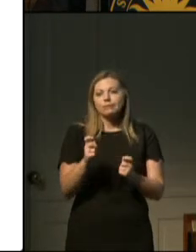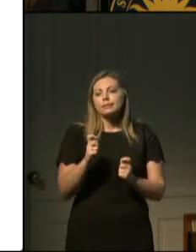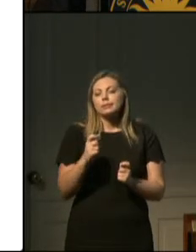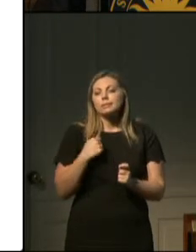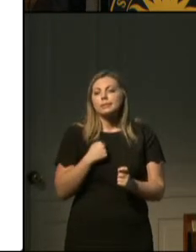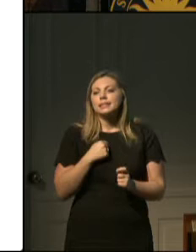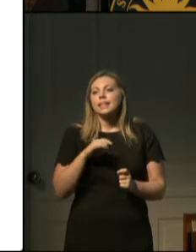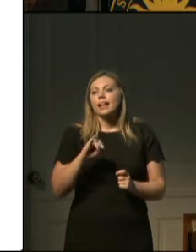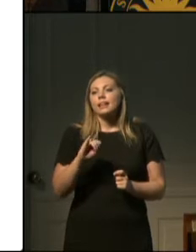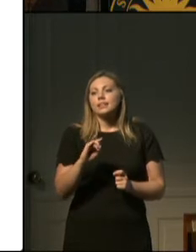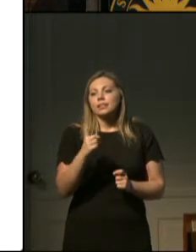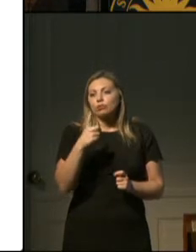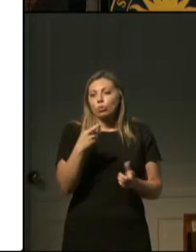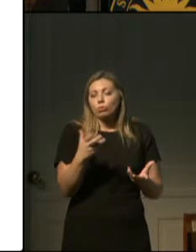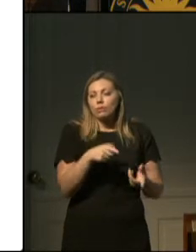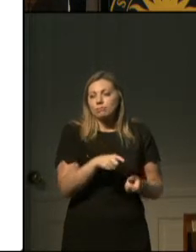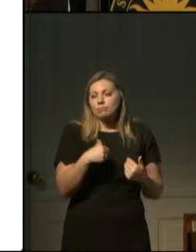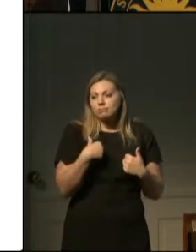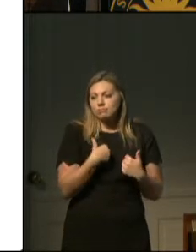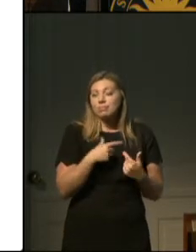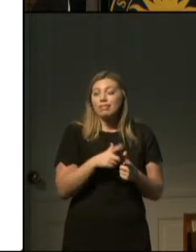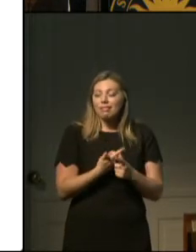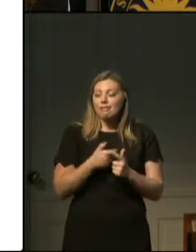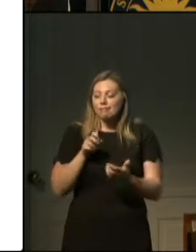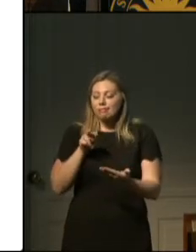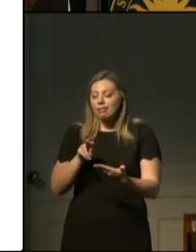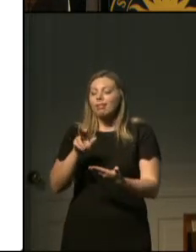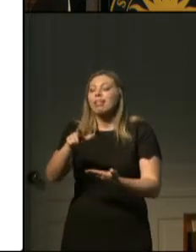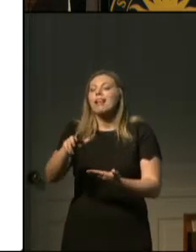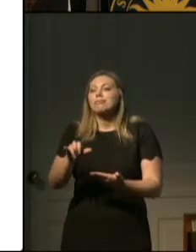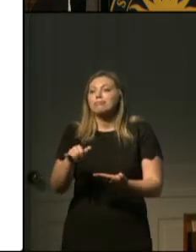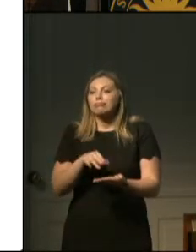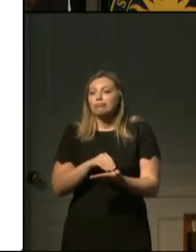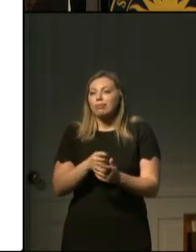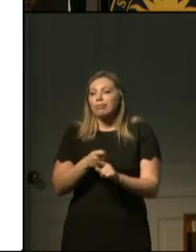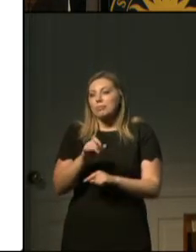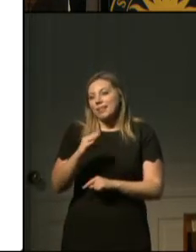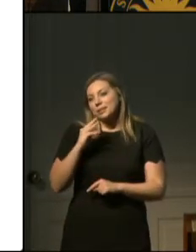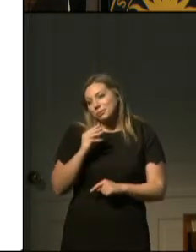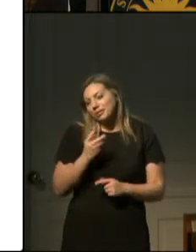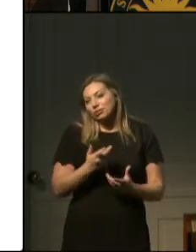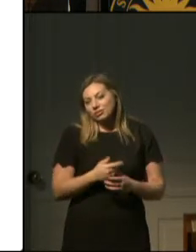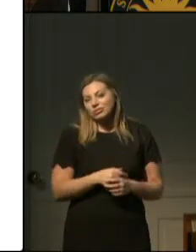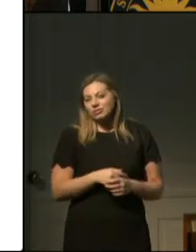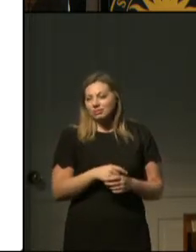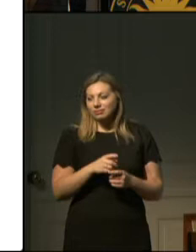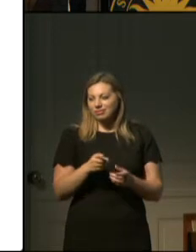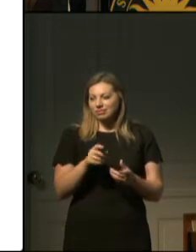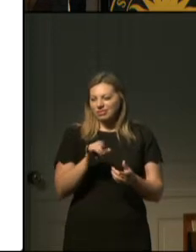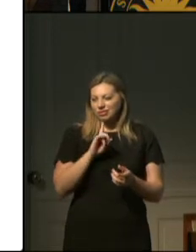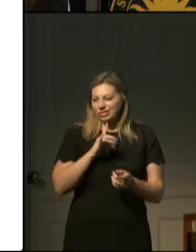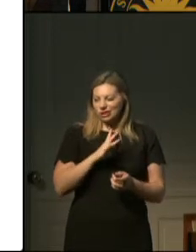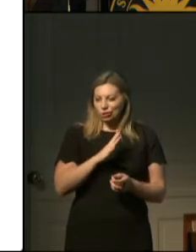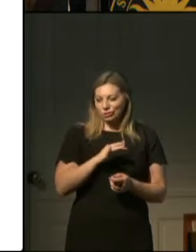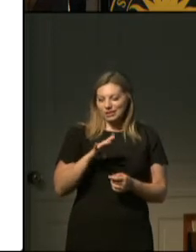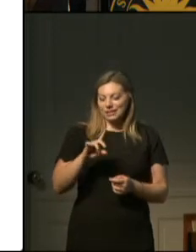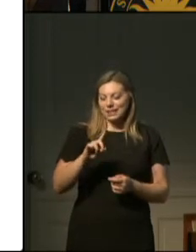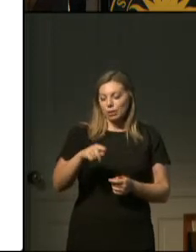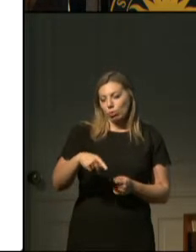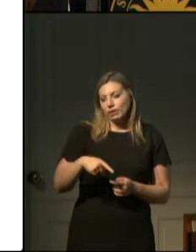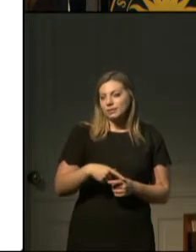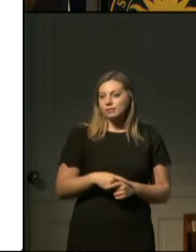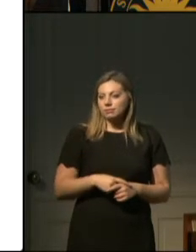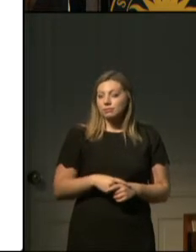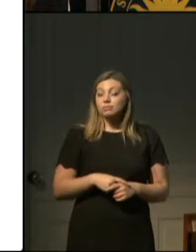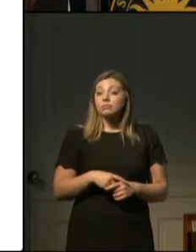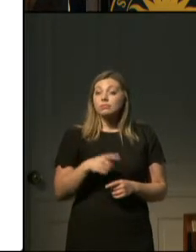ID for what this is, and then I can check back and I'll learn from that experience. And then it exists as a cool data point. So